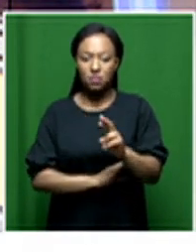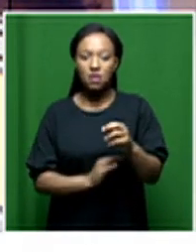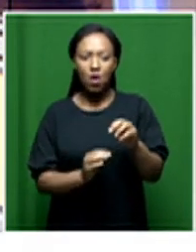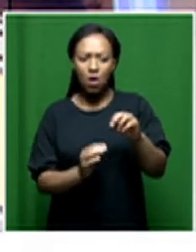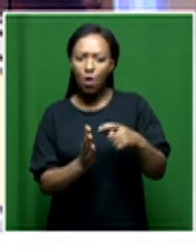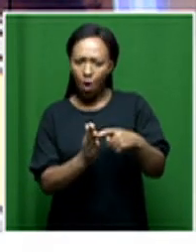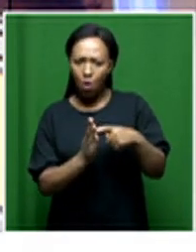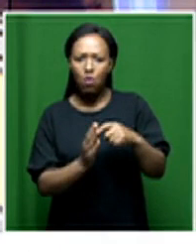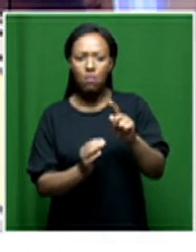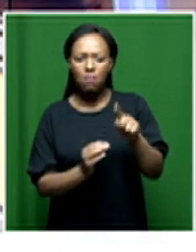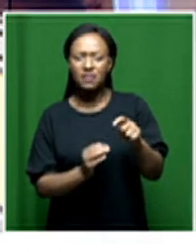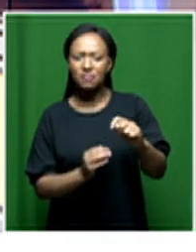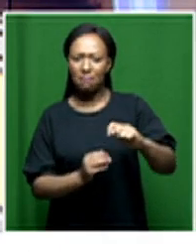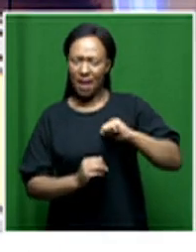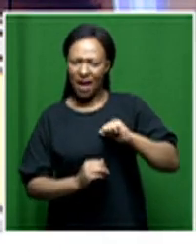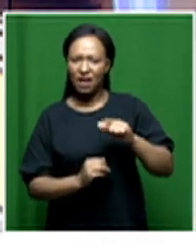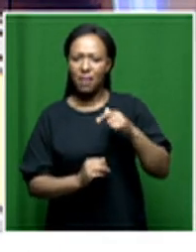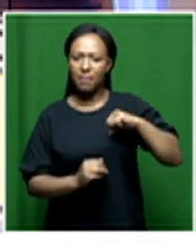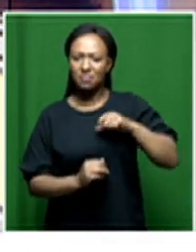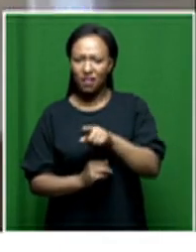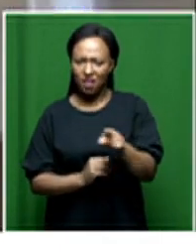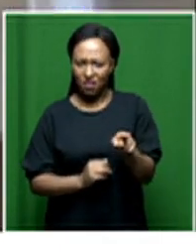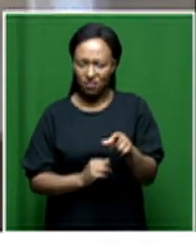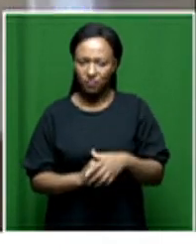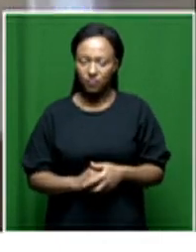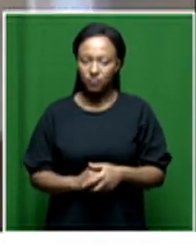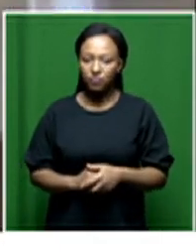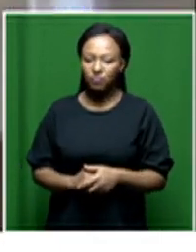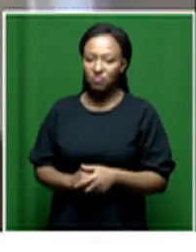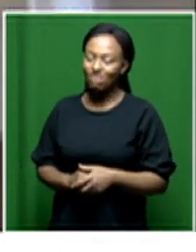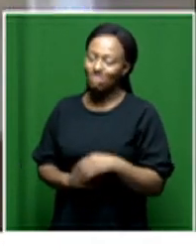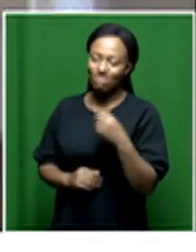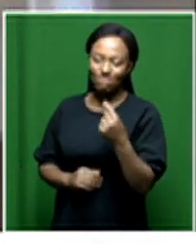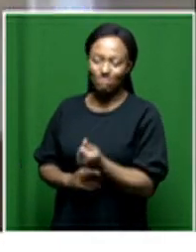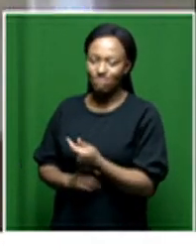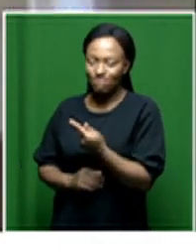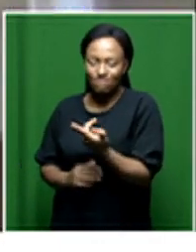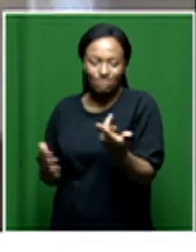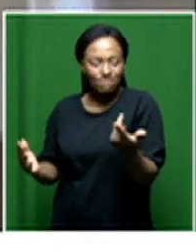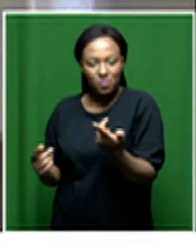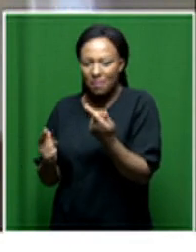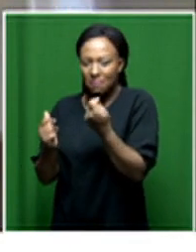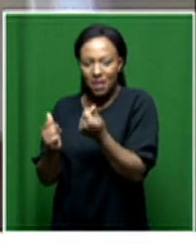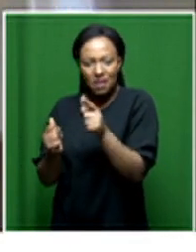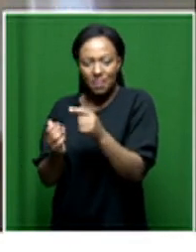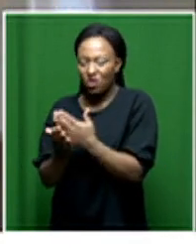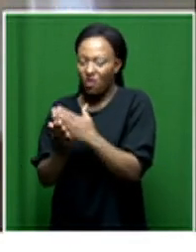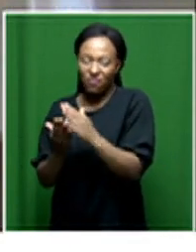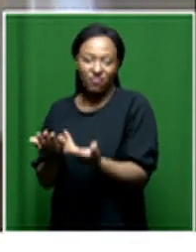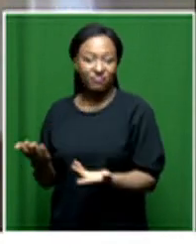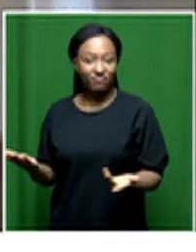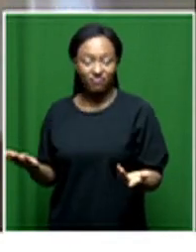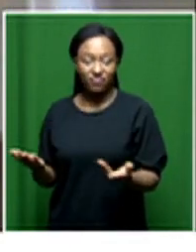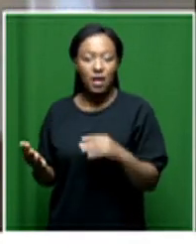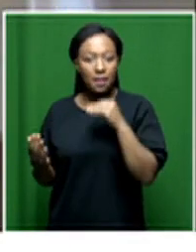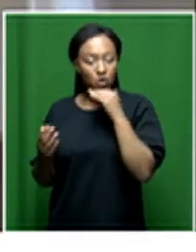them. I personally think that a lot of that's going to unfortunately have to be written off at some point, and they're going to